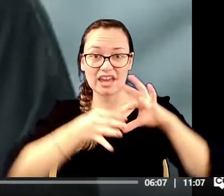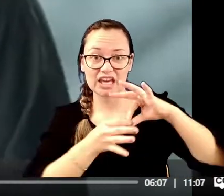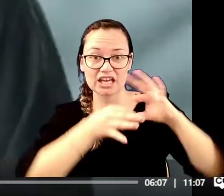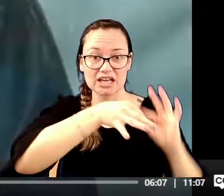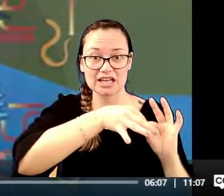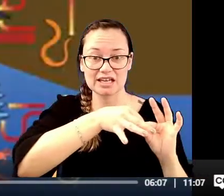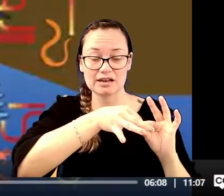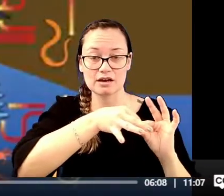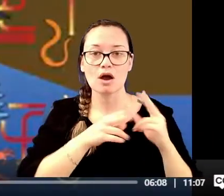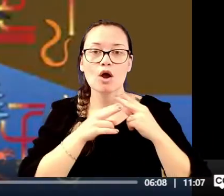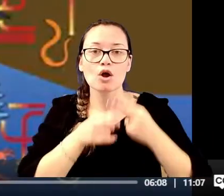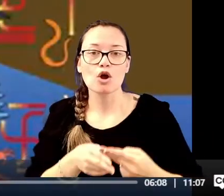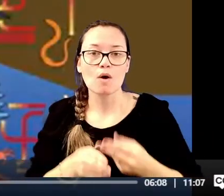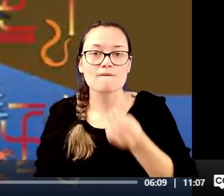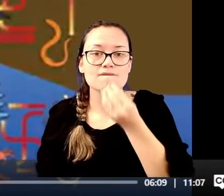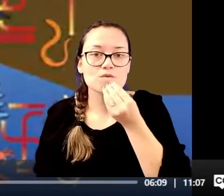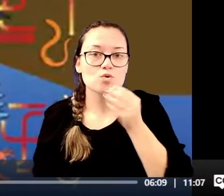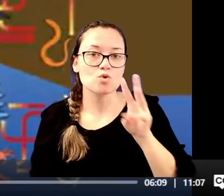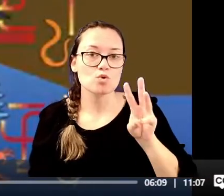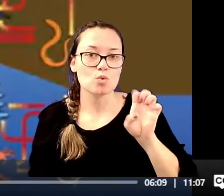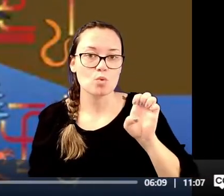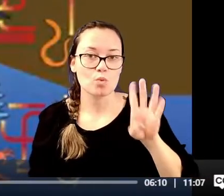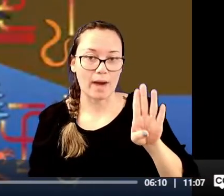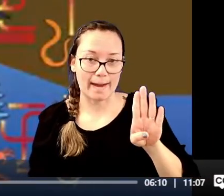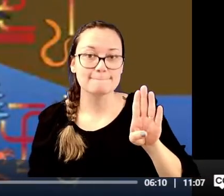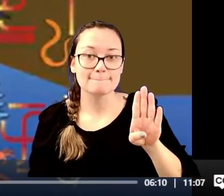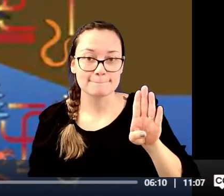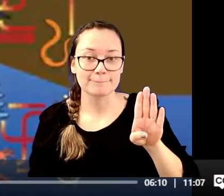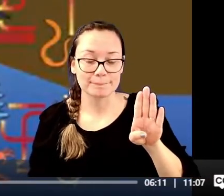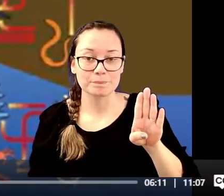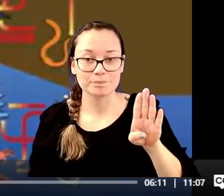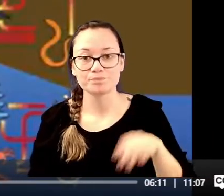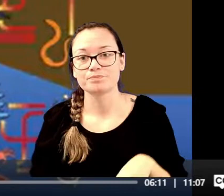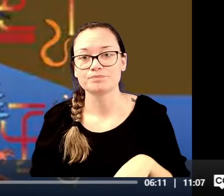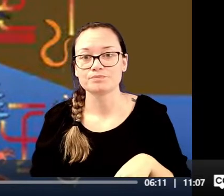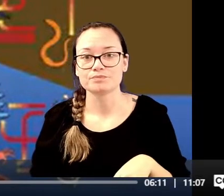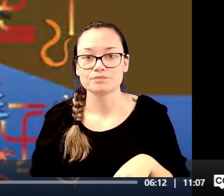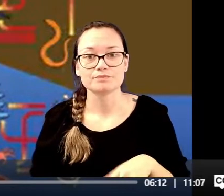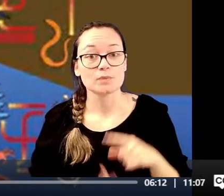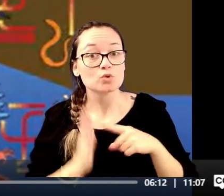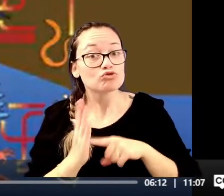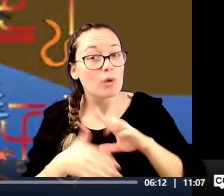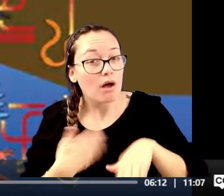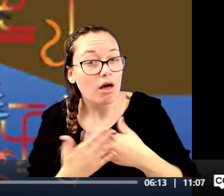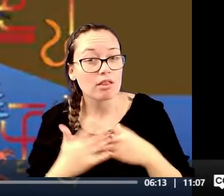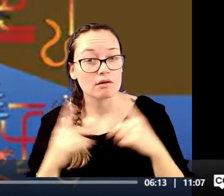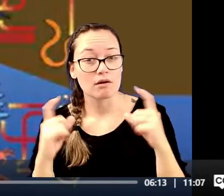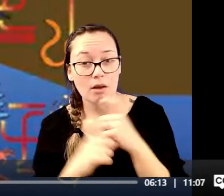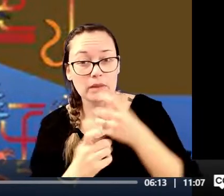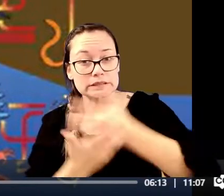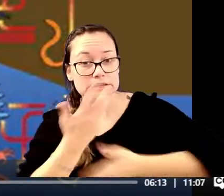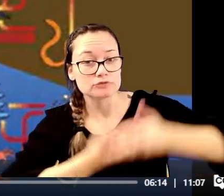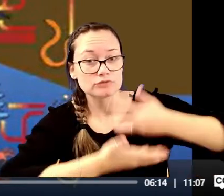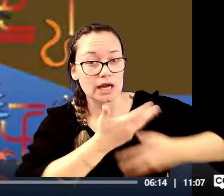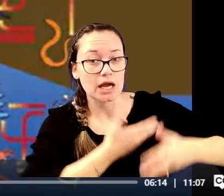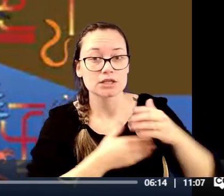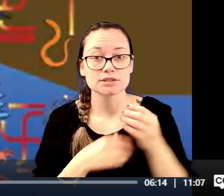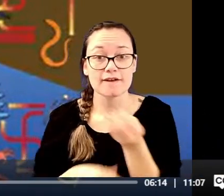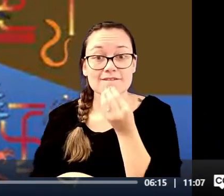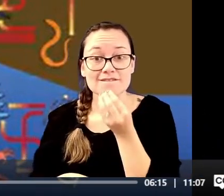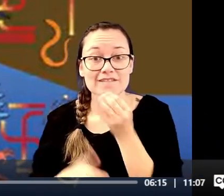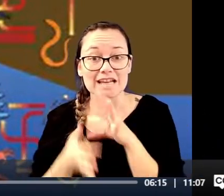and that is called a food web. Okay? A food web is going to show all the complex interactions and the feeding